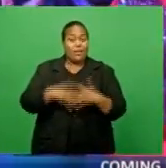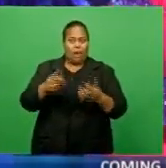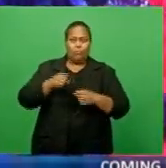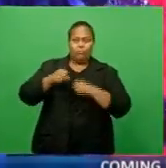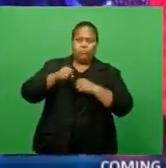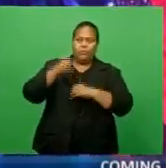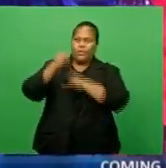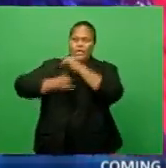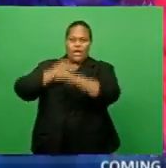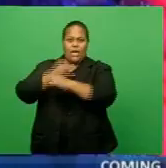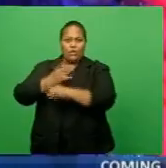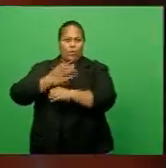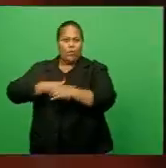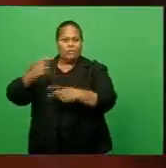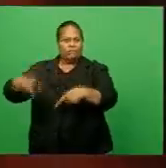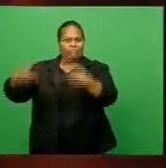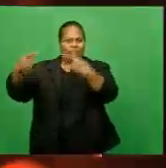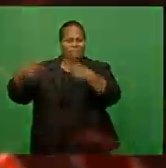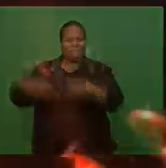opponent.